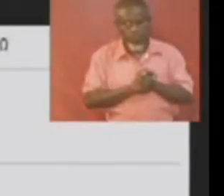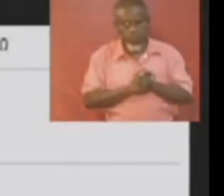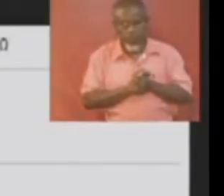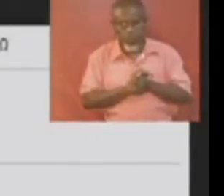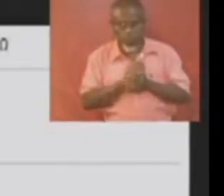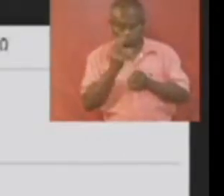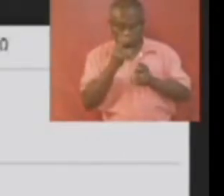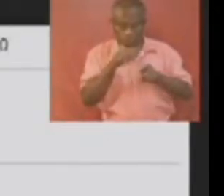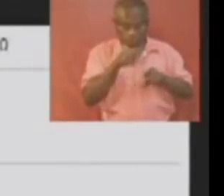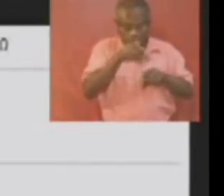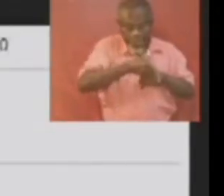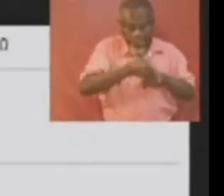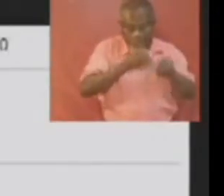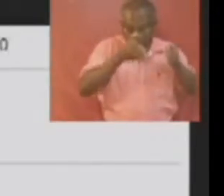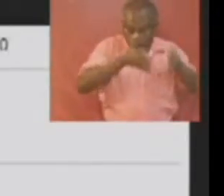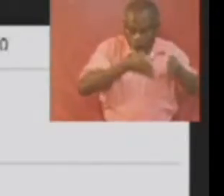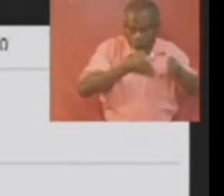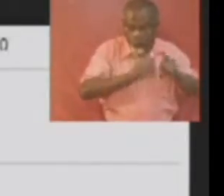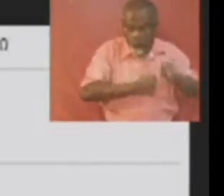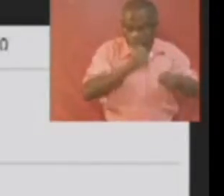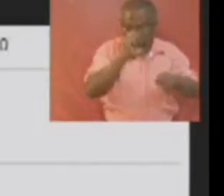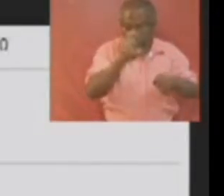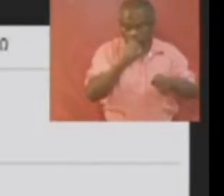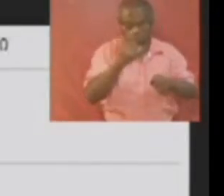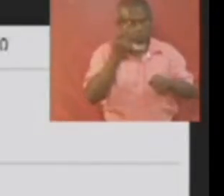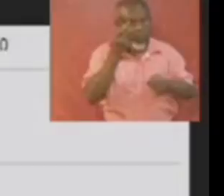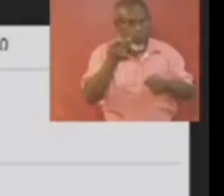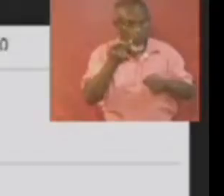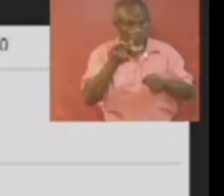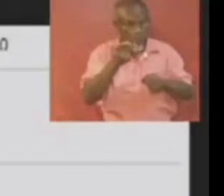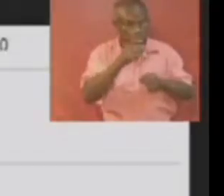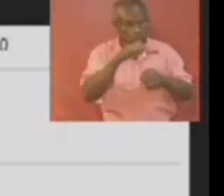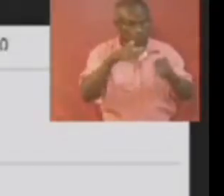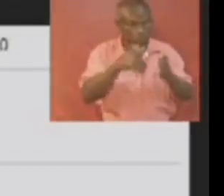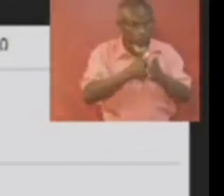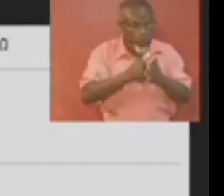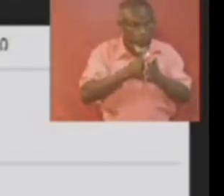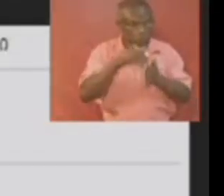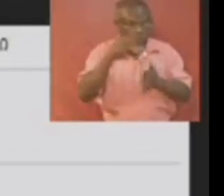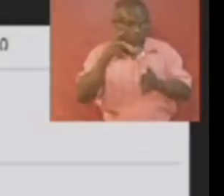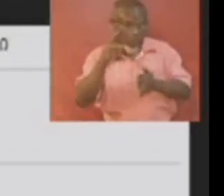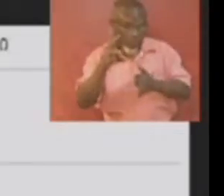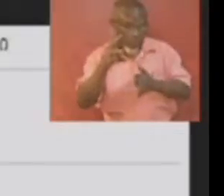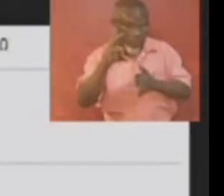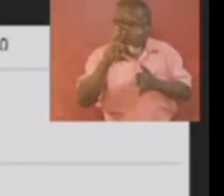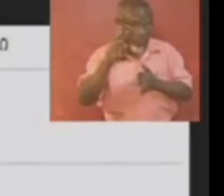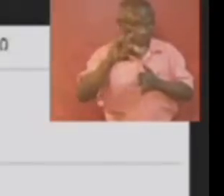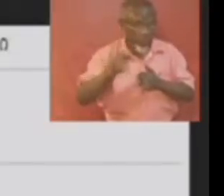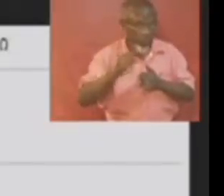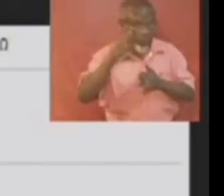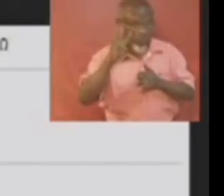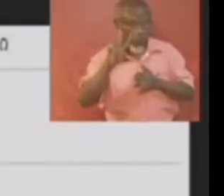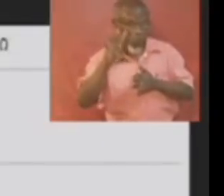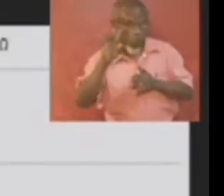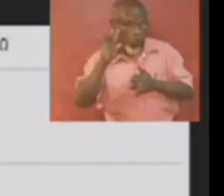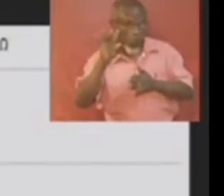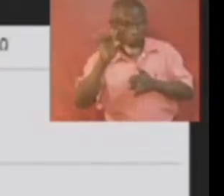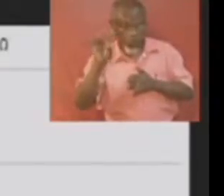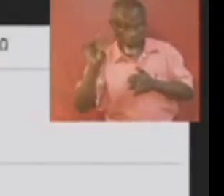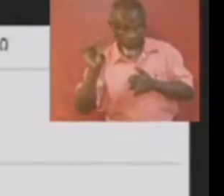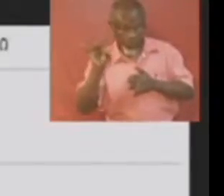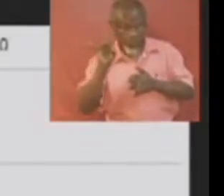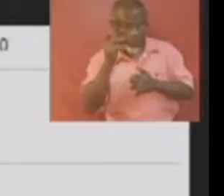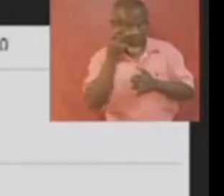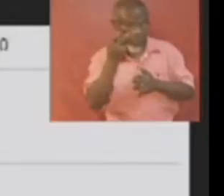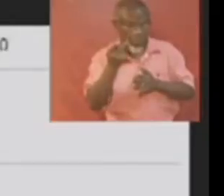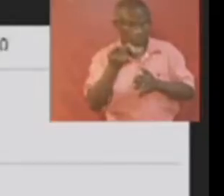you would see is that if we look at all of the cases, all 6,488, especially those over the last week or two, we would